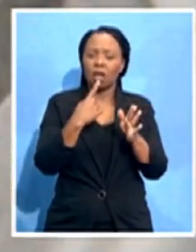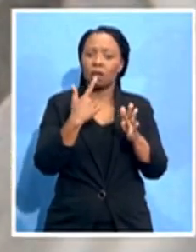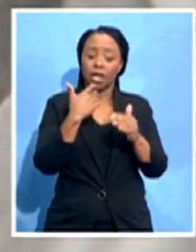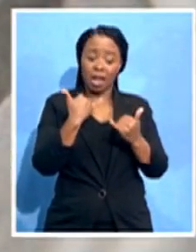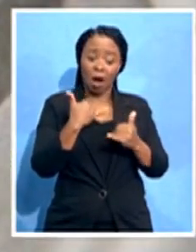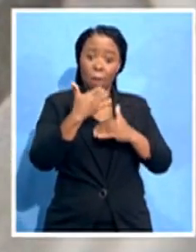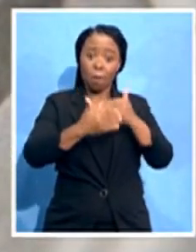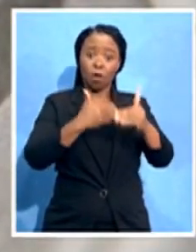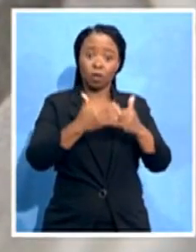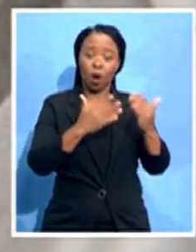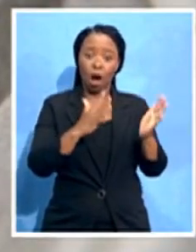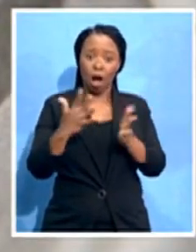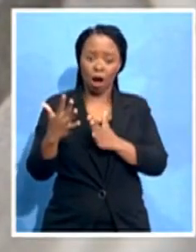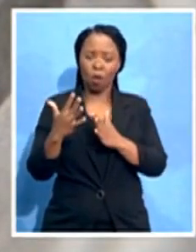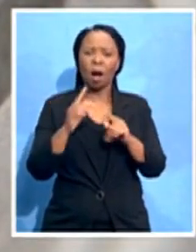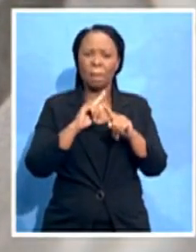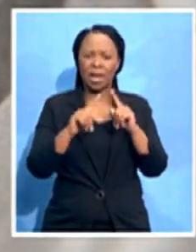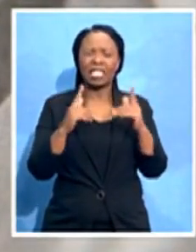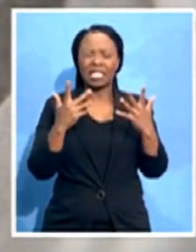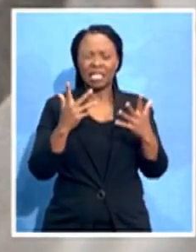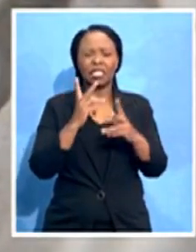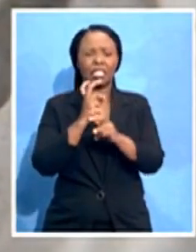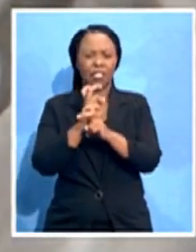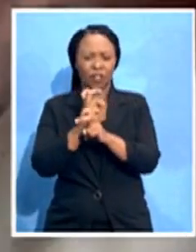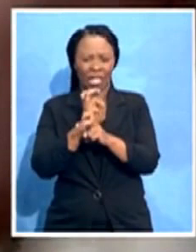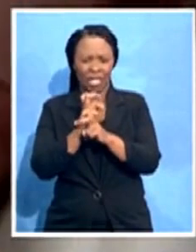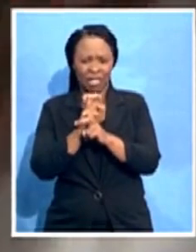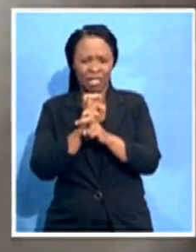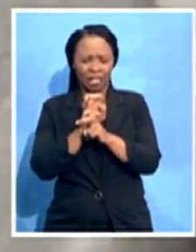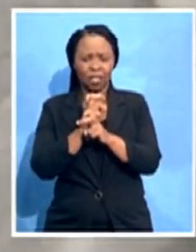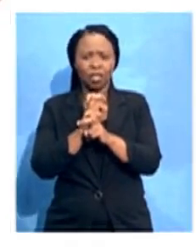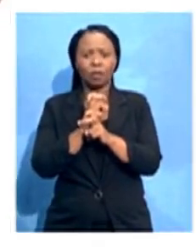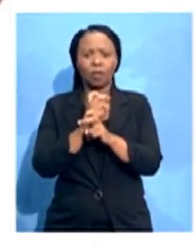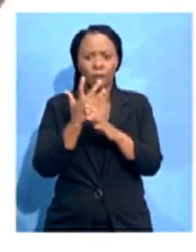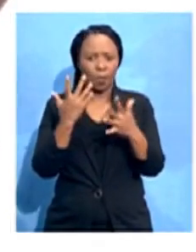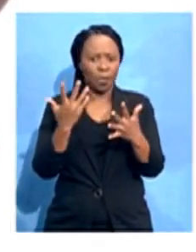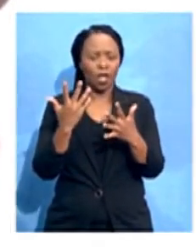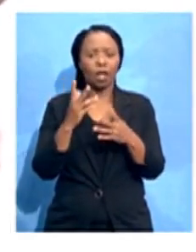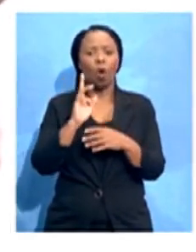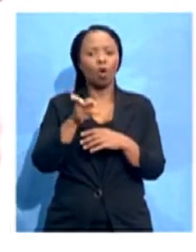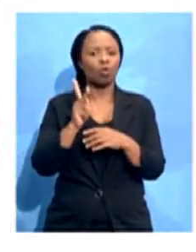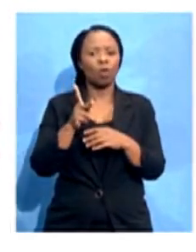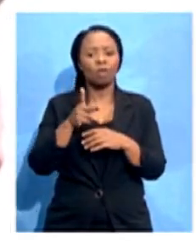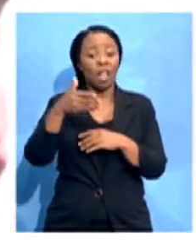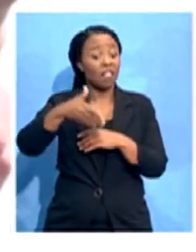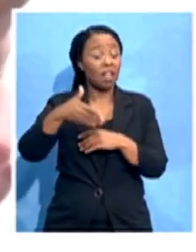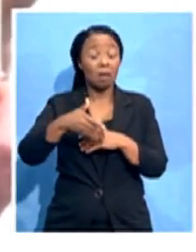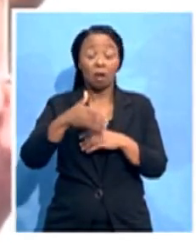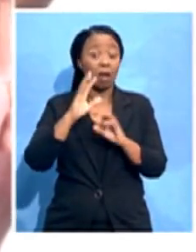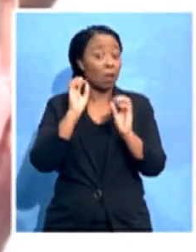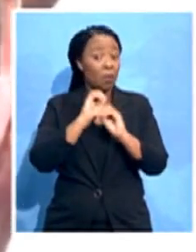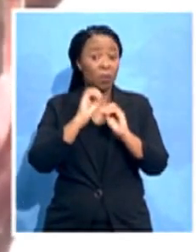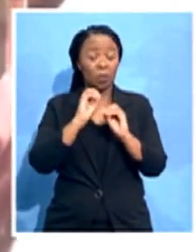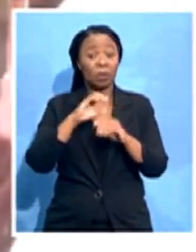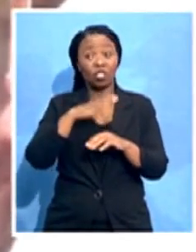really pin them down. They are not even available. You can call the CDC in China. They won't be available to